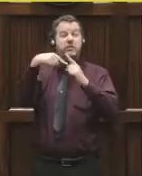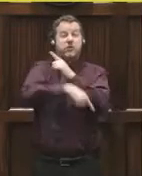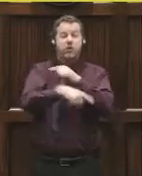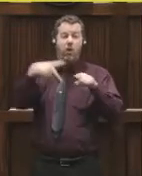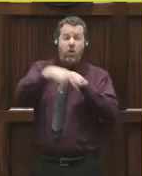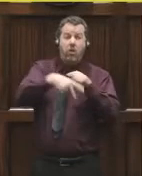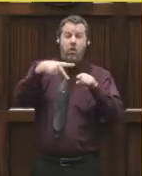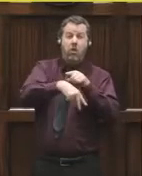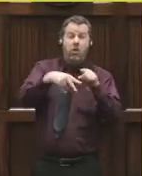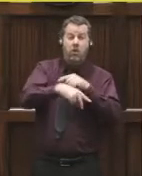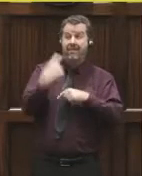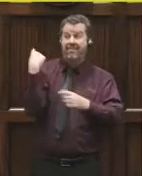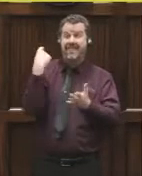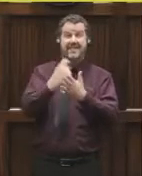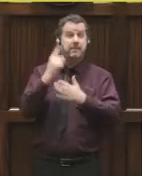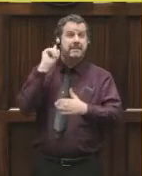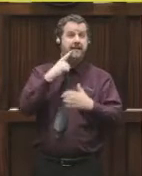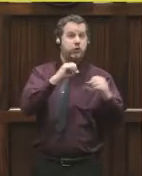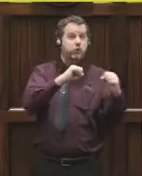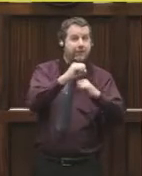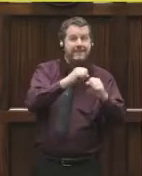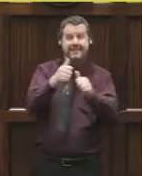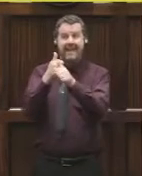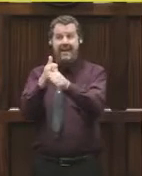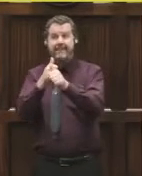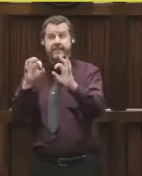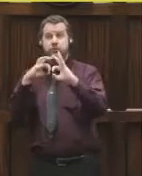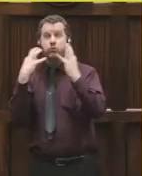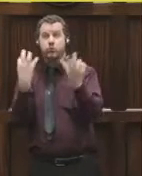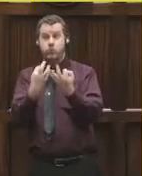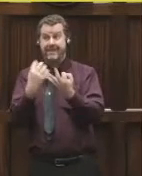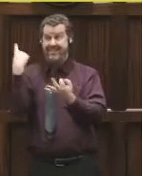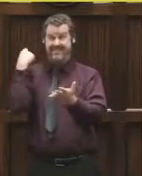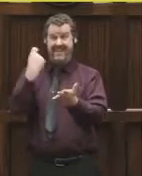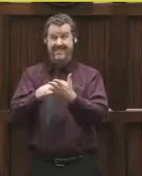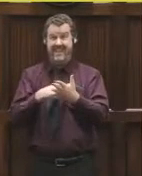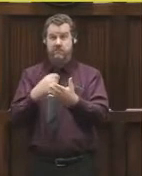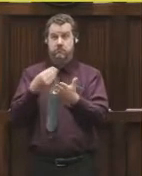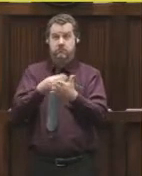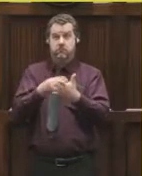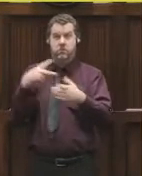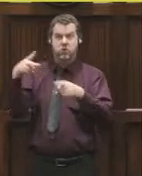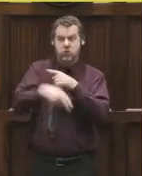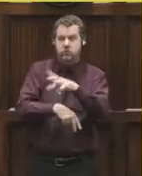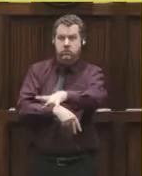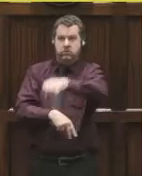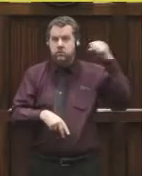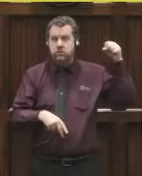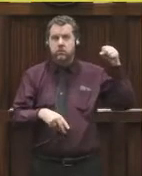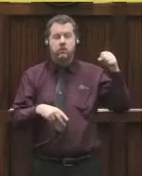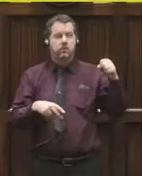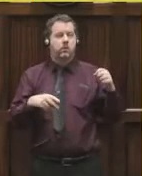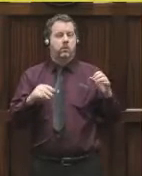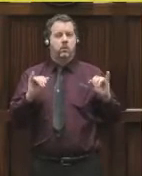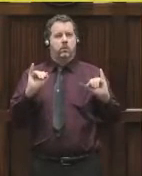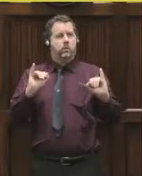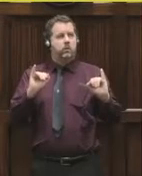deaf services and deaf advocacy groups actually were victims of cuts, as were